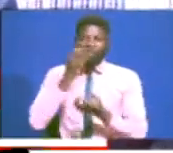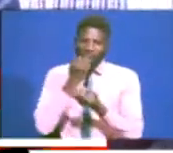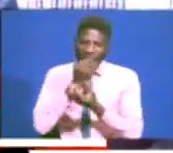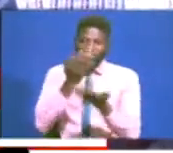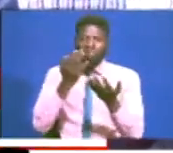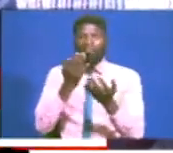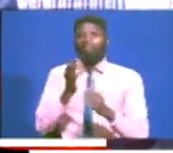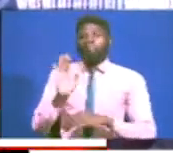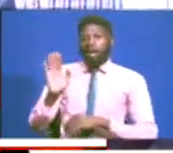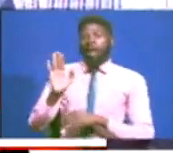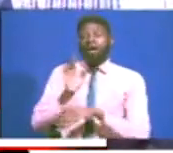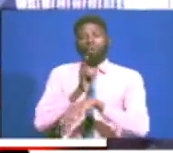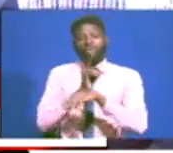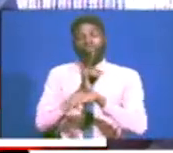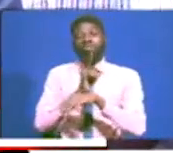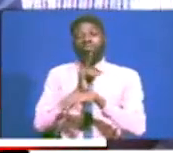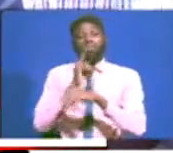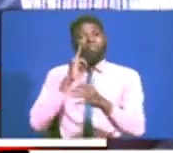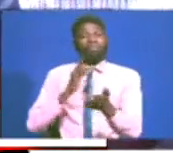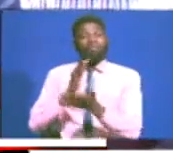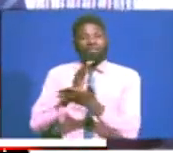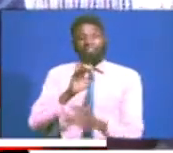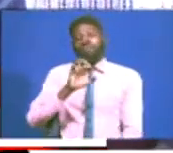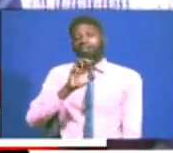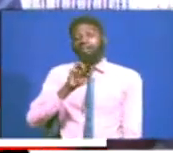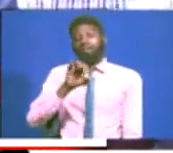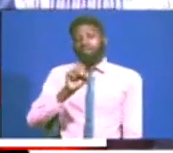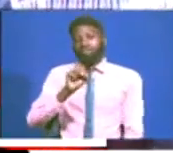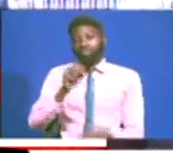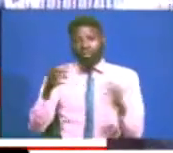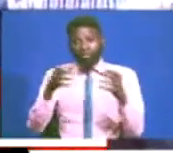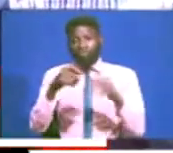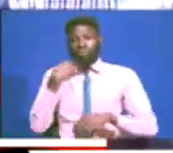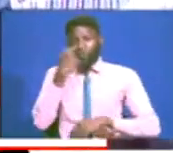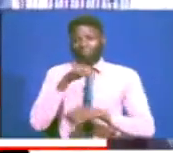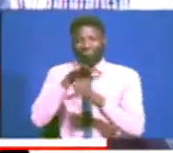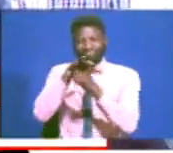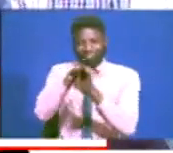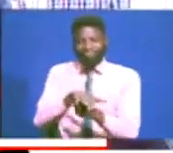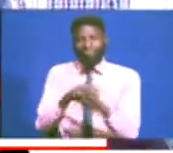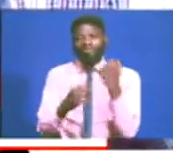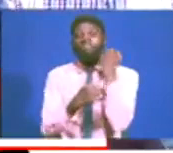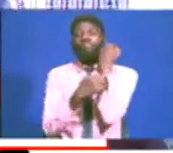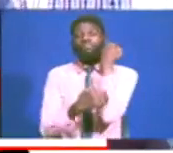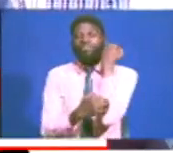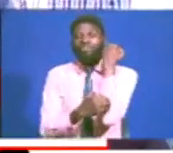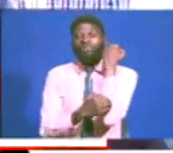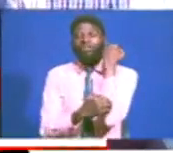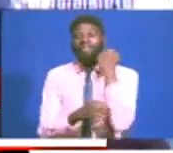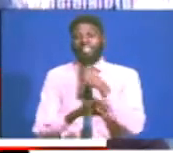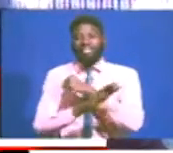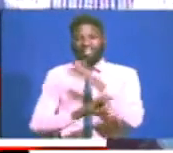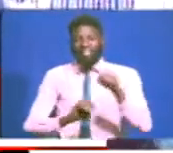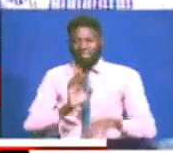quote, "You trample the poor, stealing their grain through taxes and